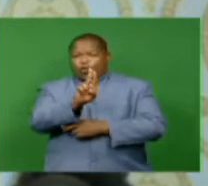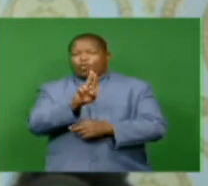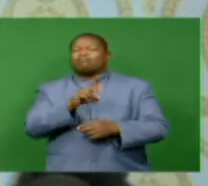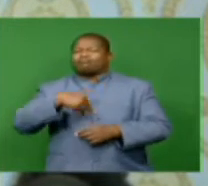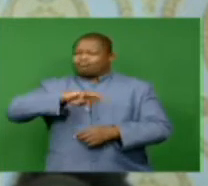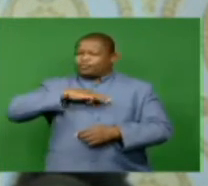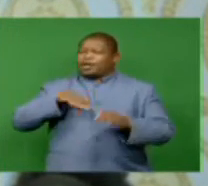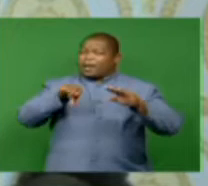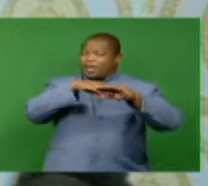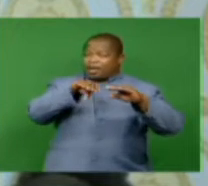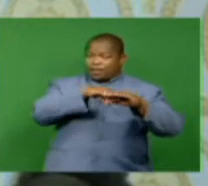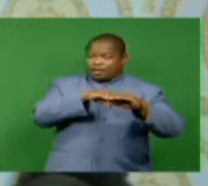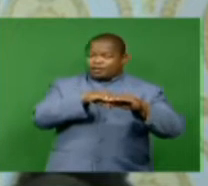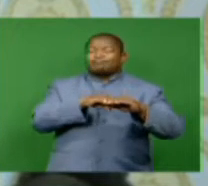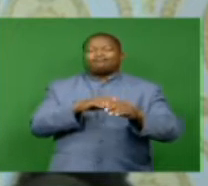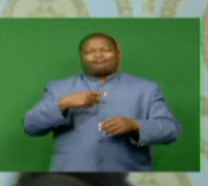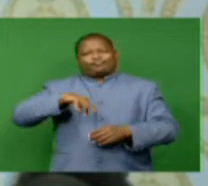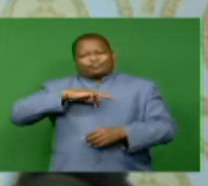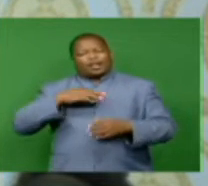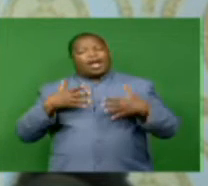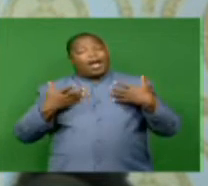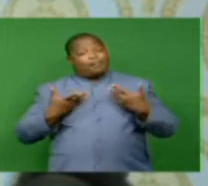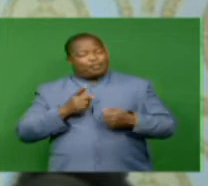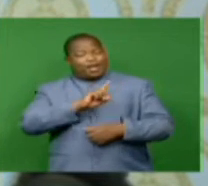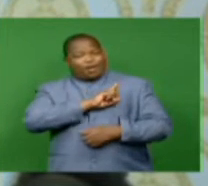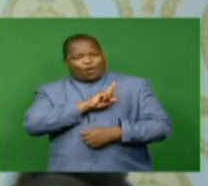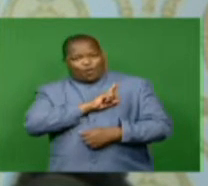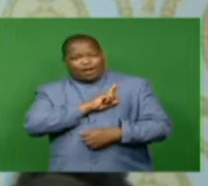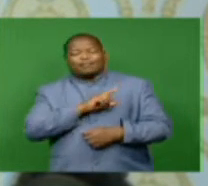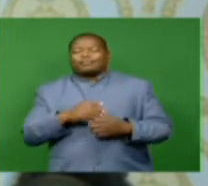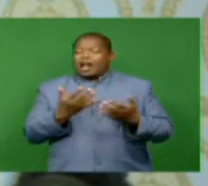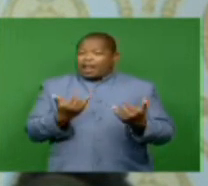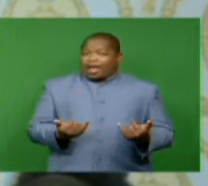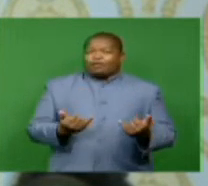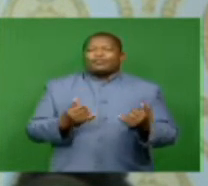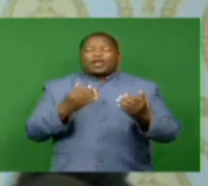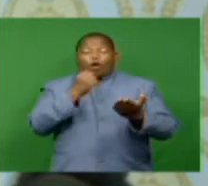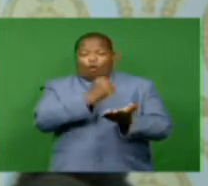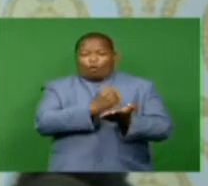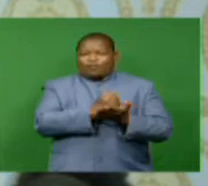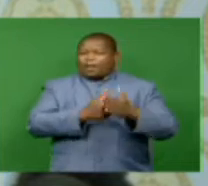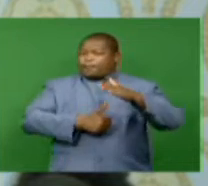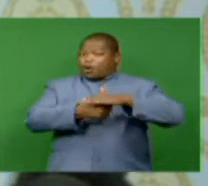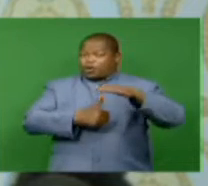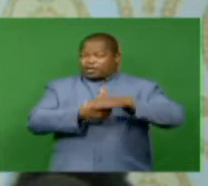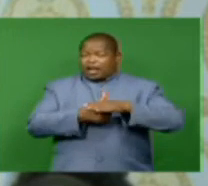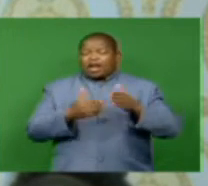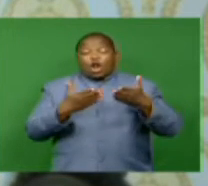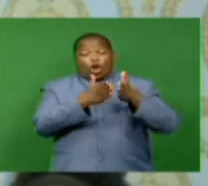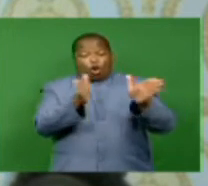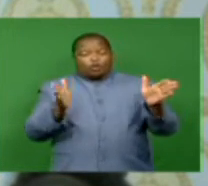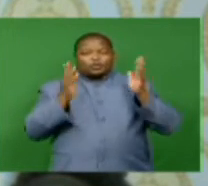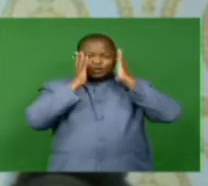a regional office of such strategical importance towards the implementation of the